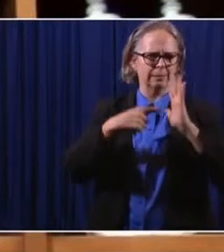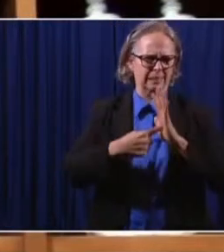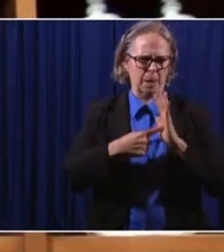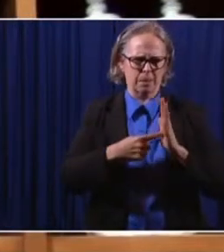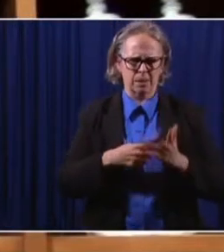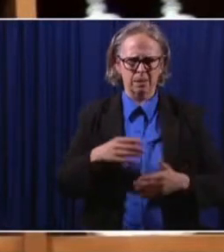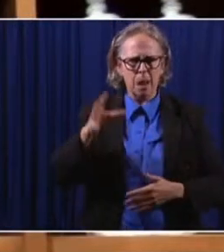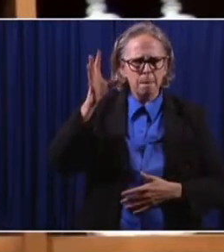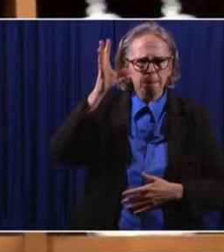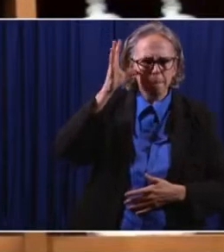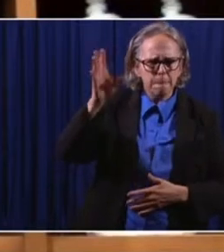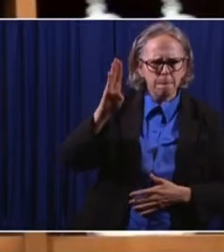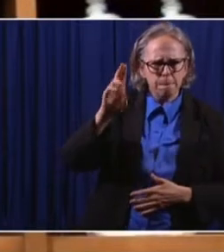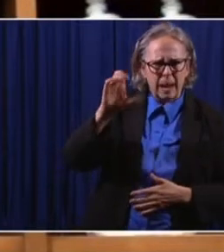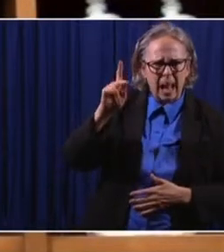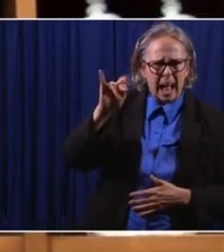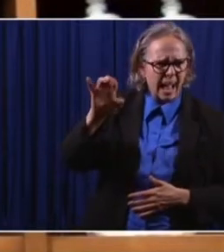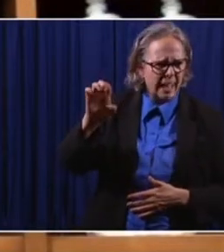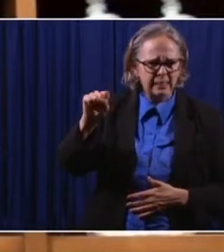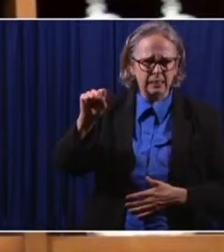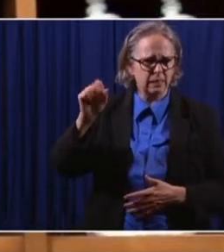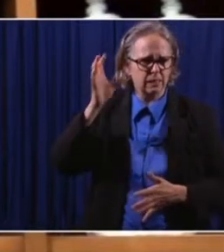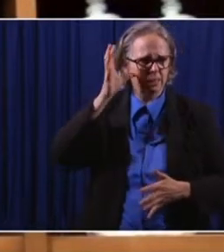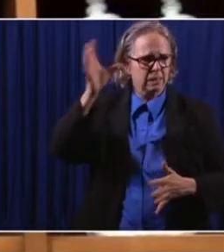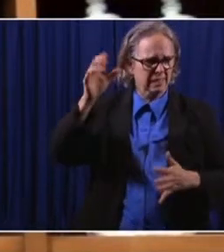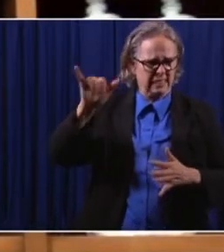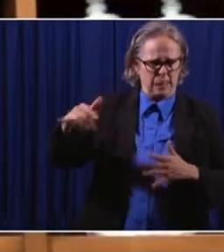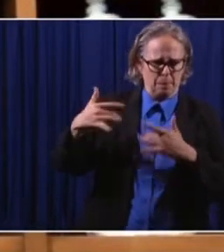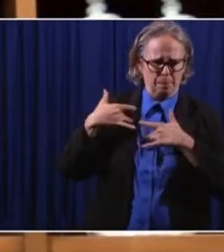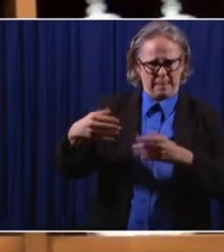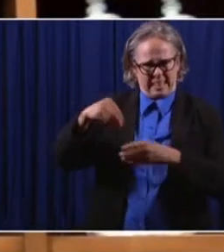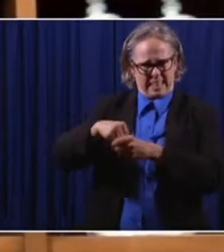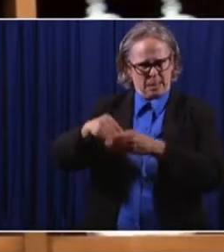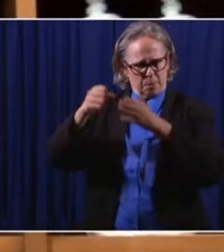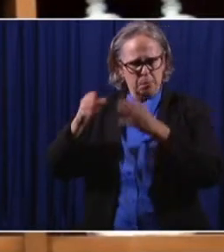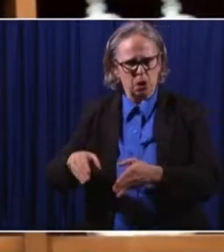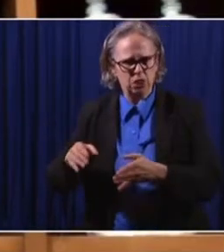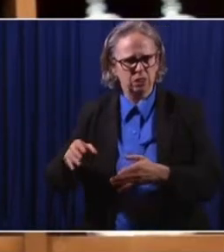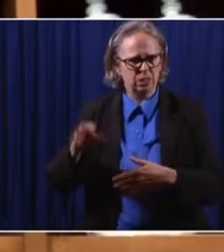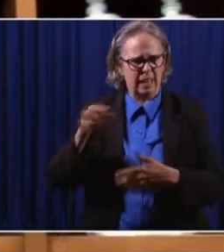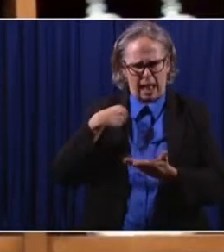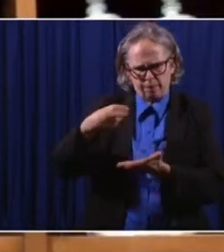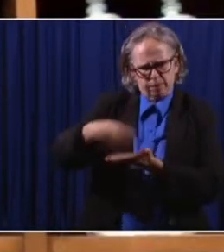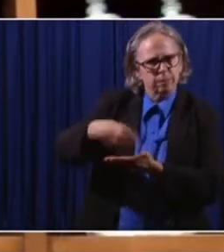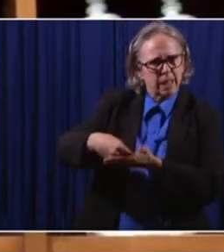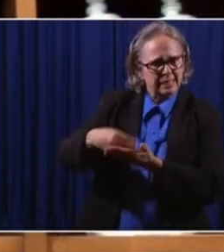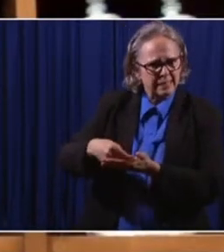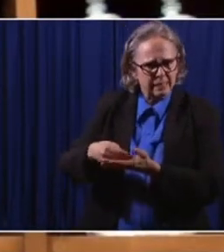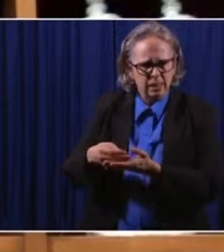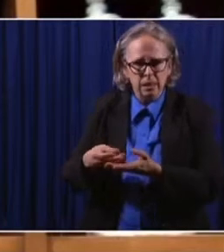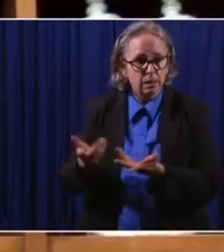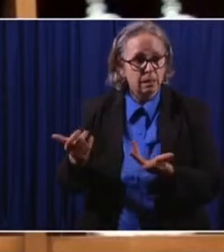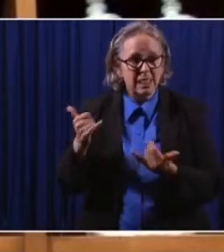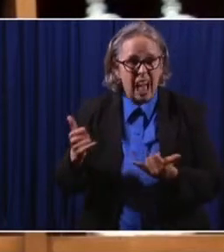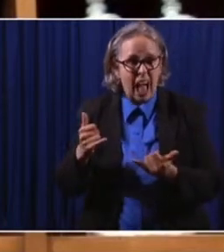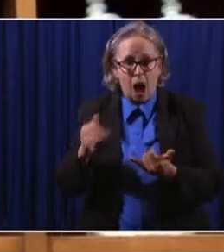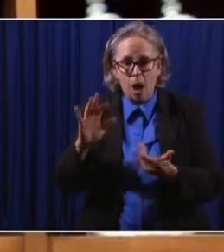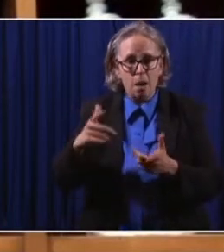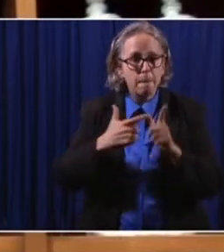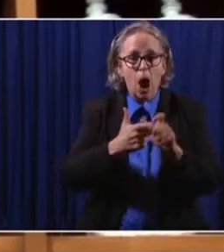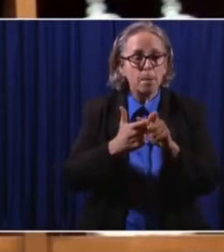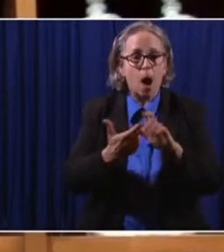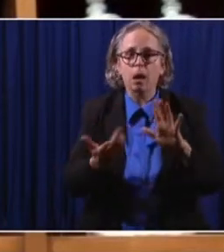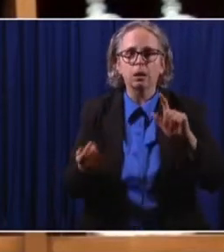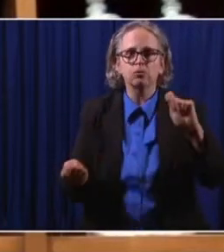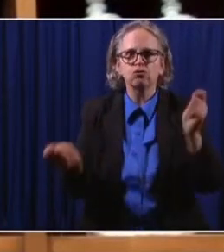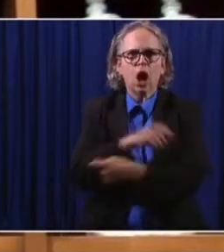an in-person event every single year, I think you've seen organizations like that transform an entire dance marathon to being completely online and recognizing that